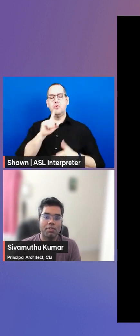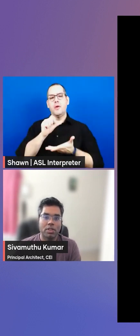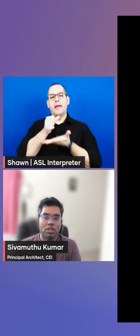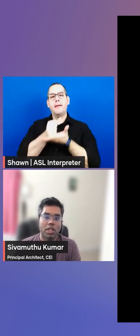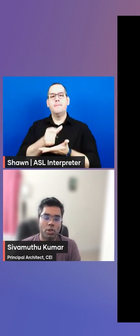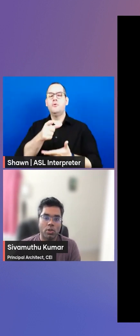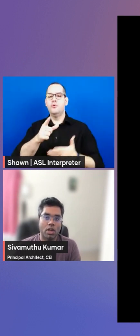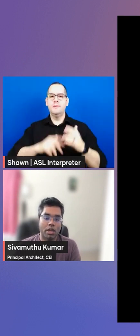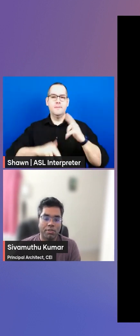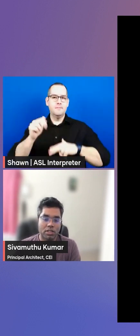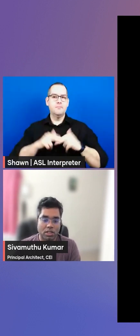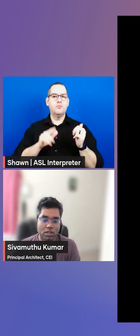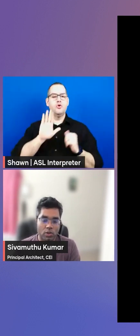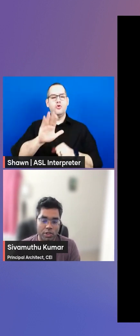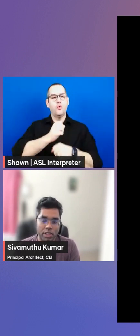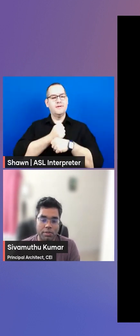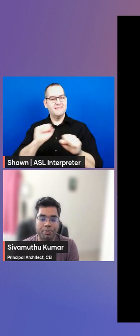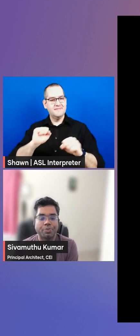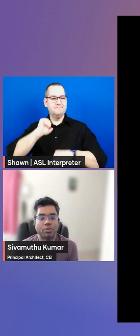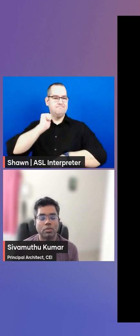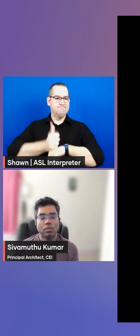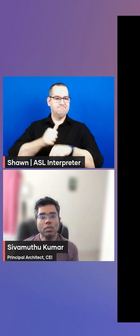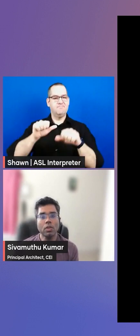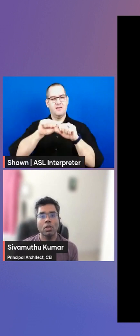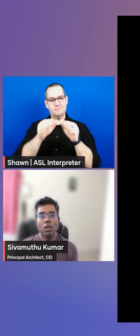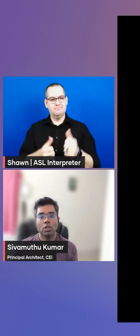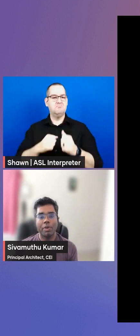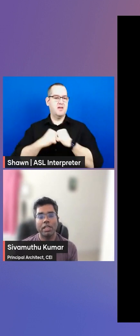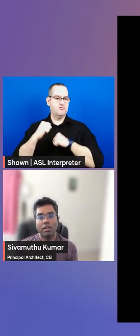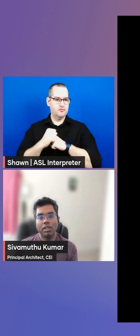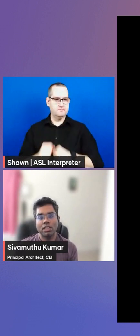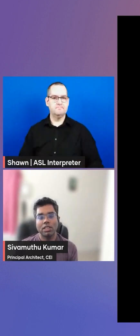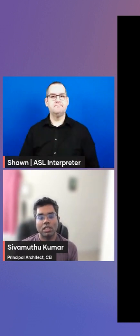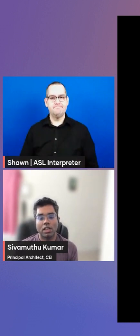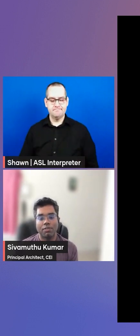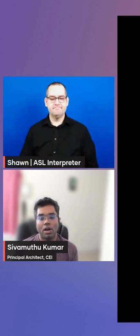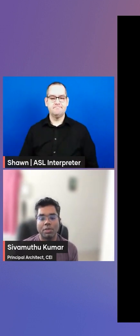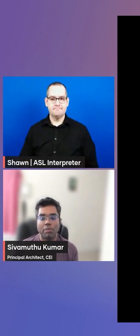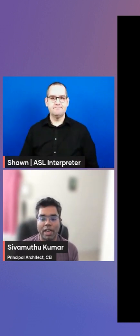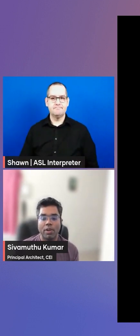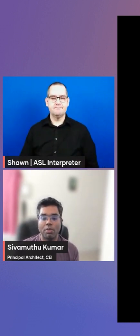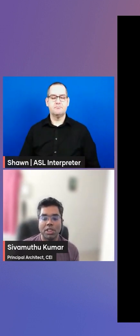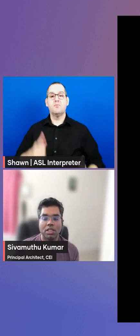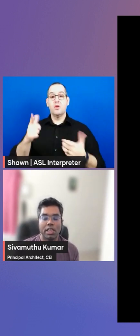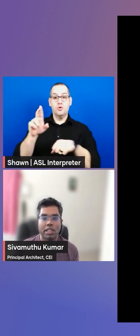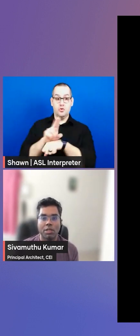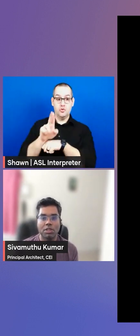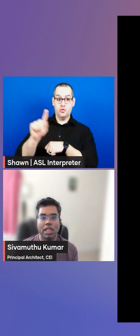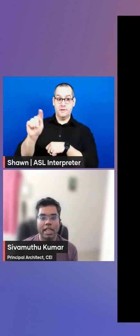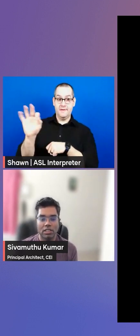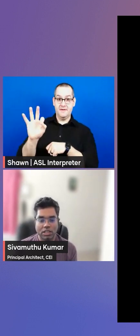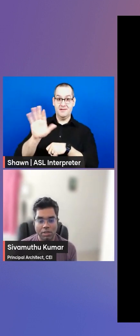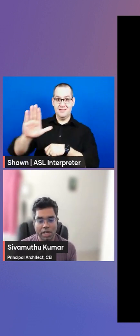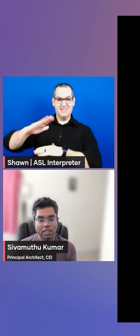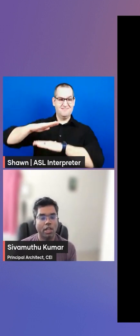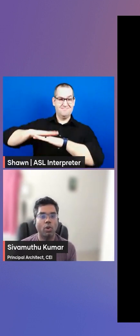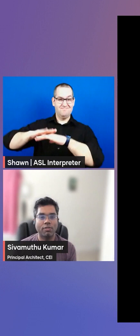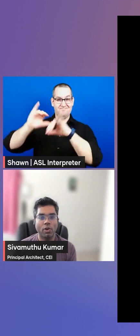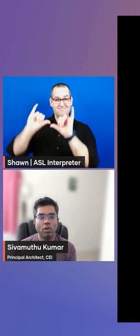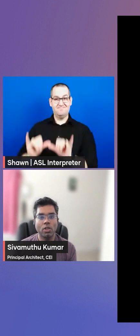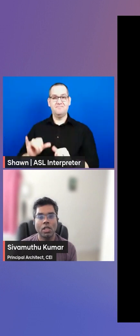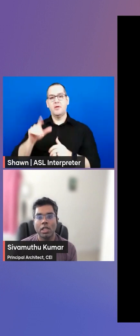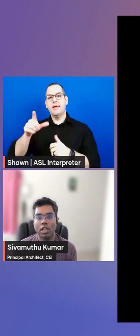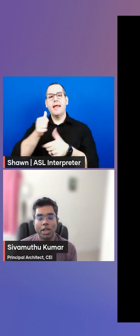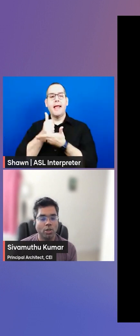a safe and secure infrastructure over there. So by leveraging the Terraform, the platform engineering teams, they can streamline